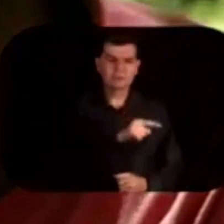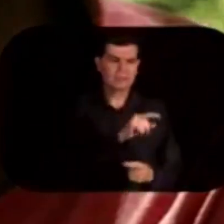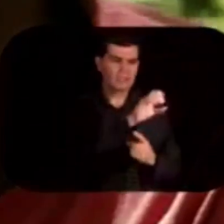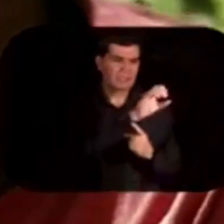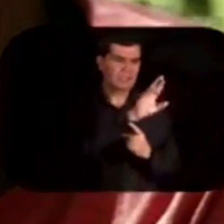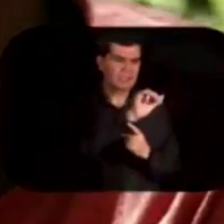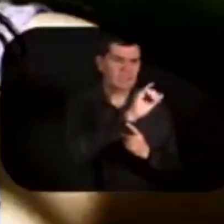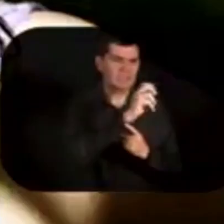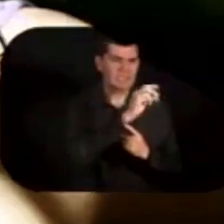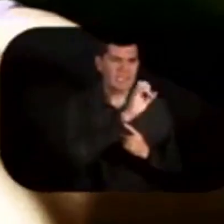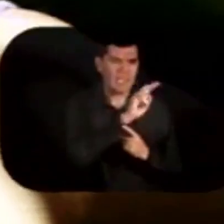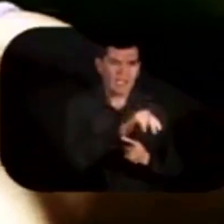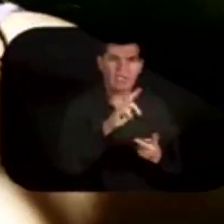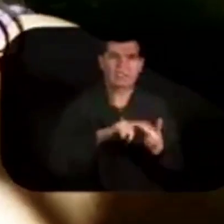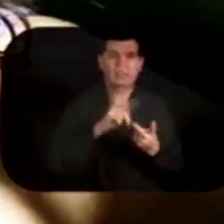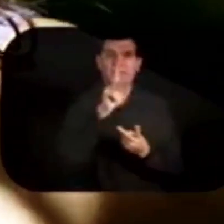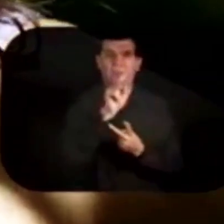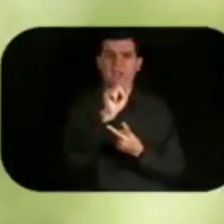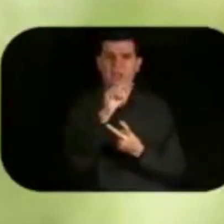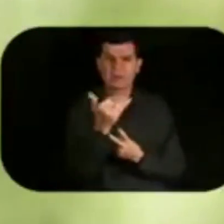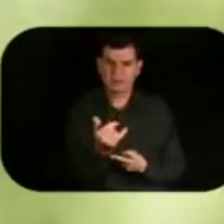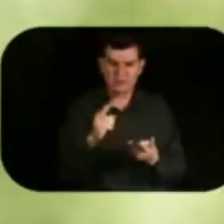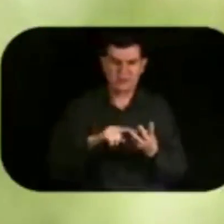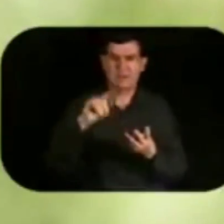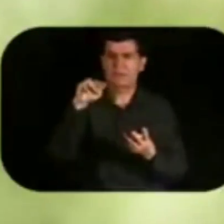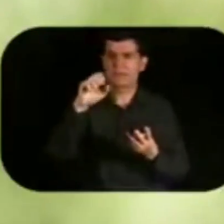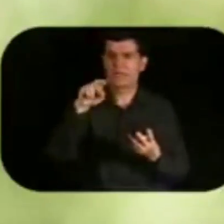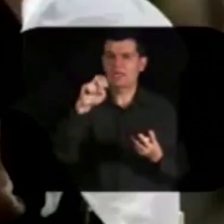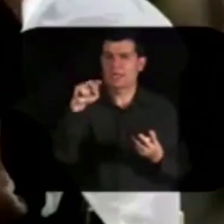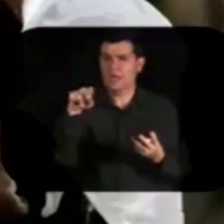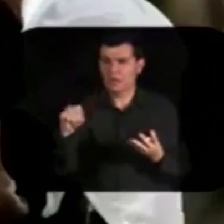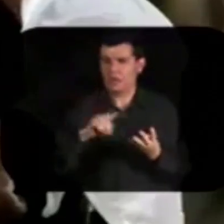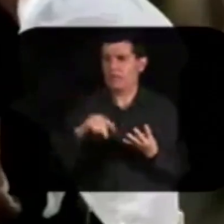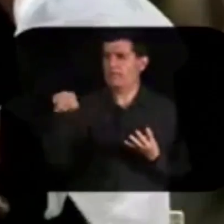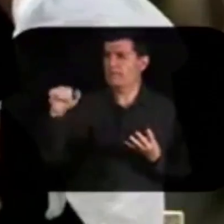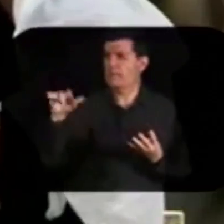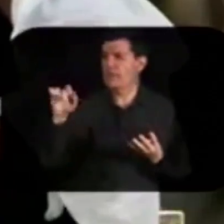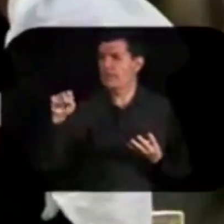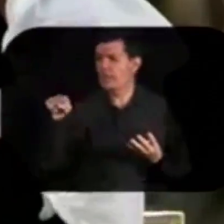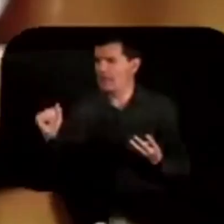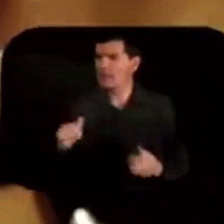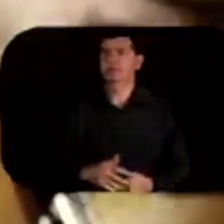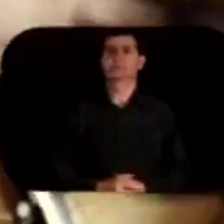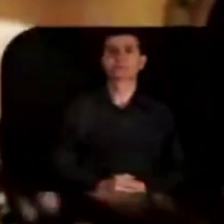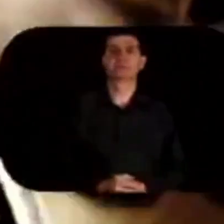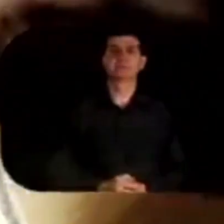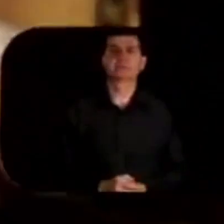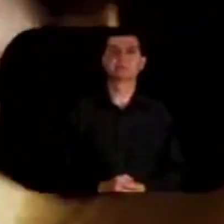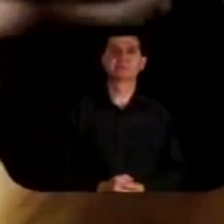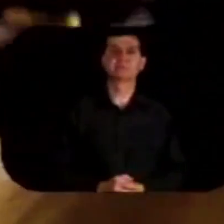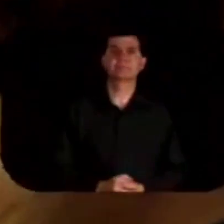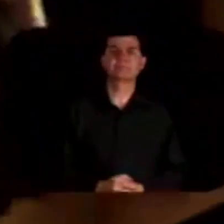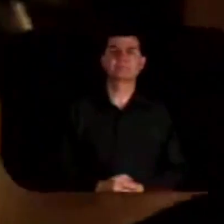Among those, we have Christian, Patty, and Mariano, and Malena.